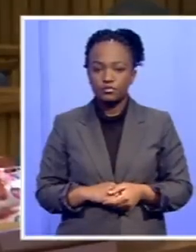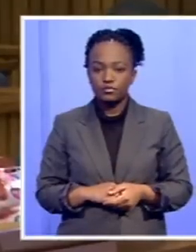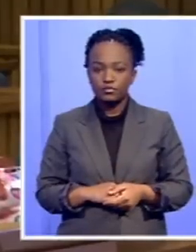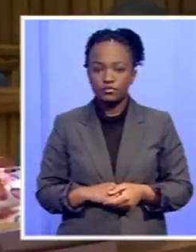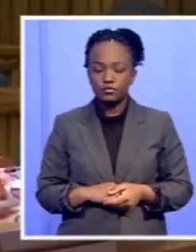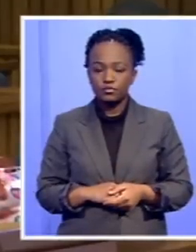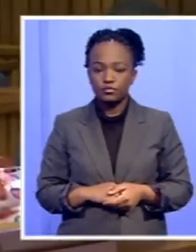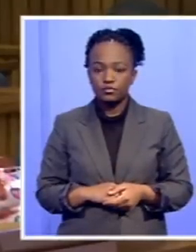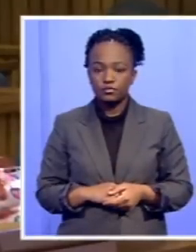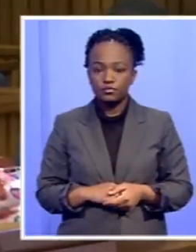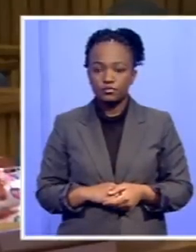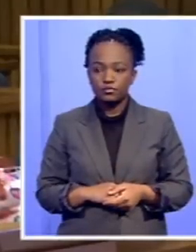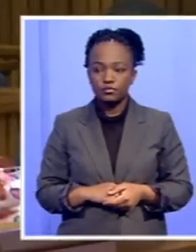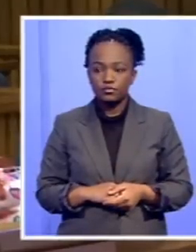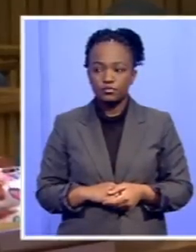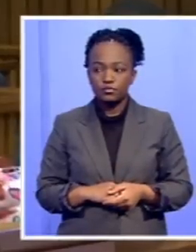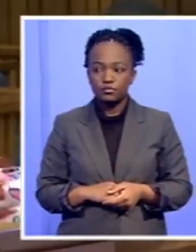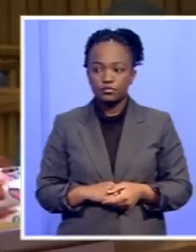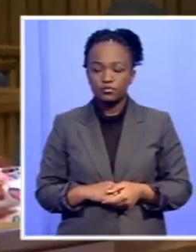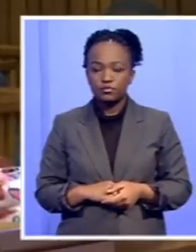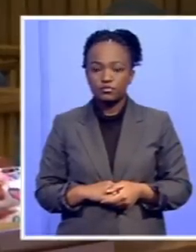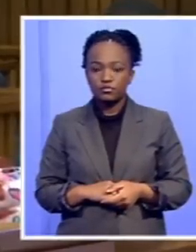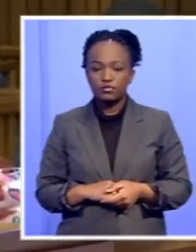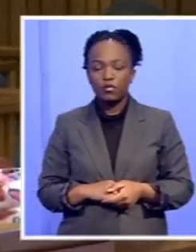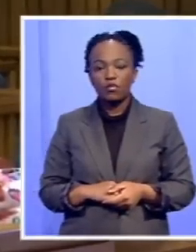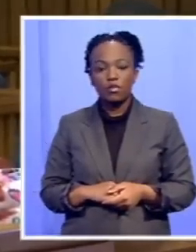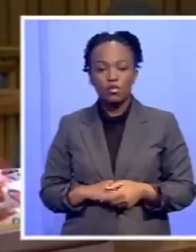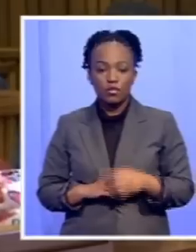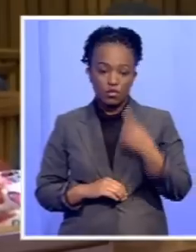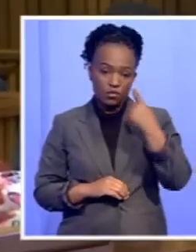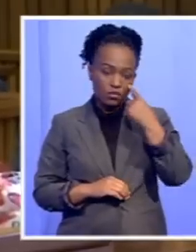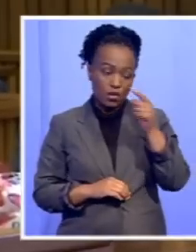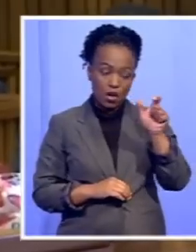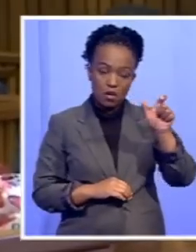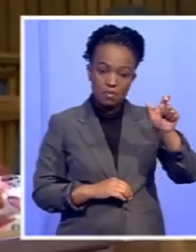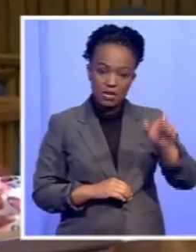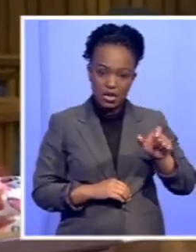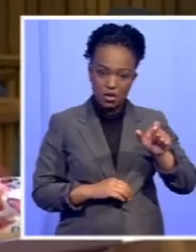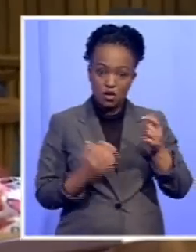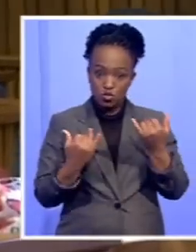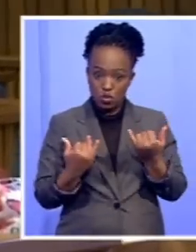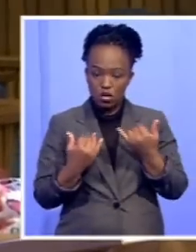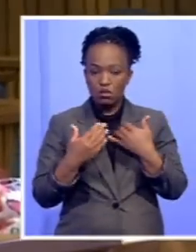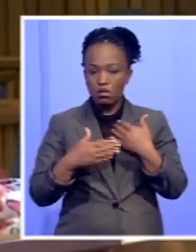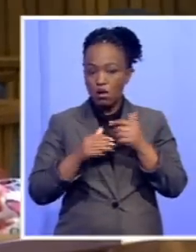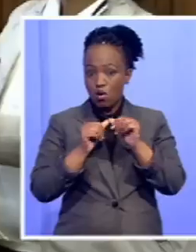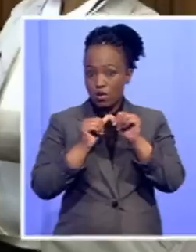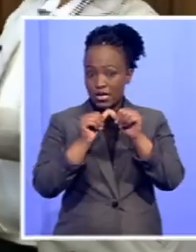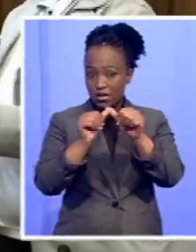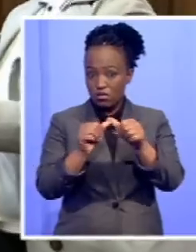the continuation of this witness today, if my learned colleague has to continue,